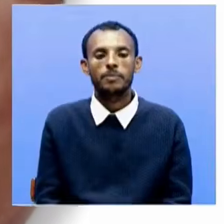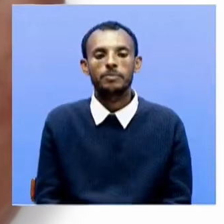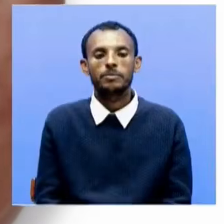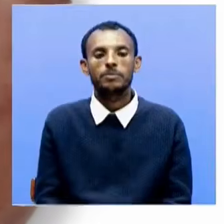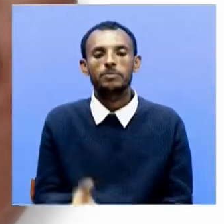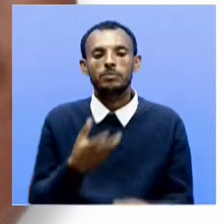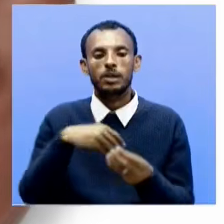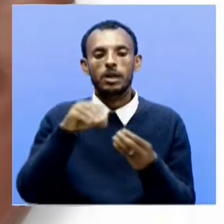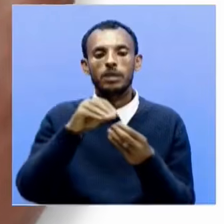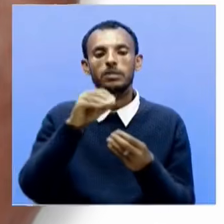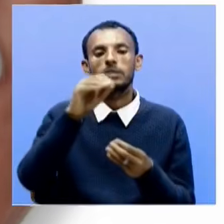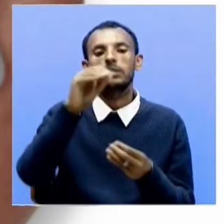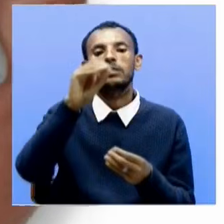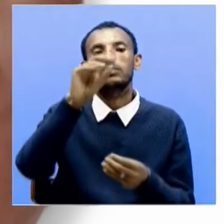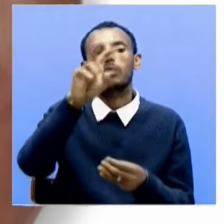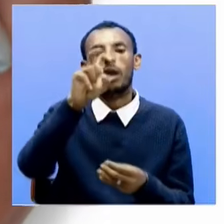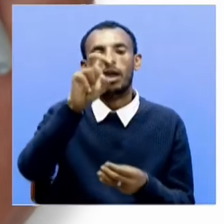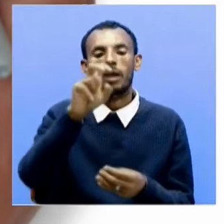plus 20.